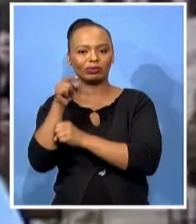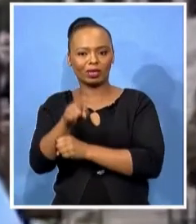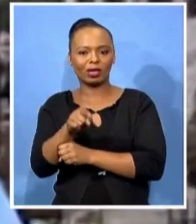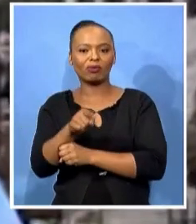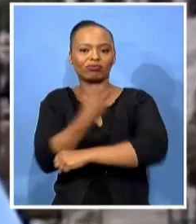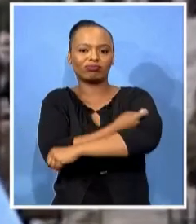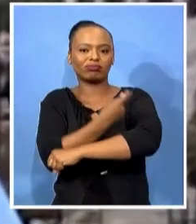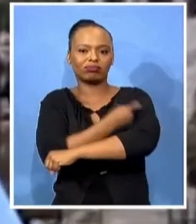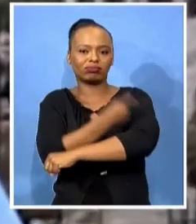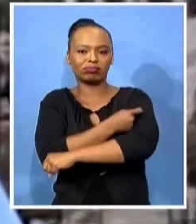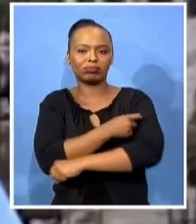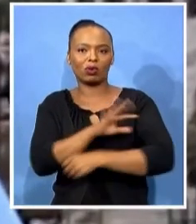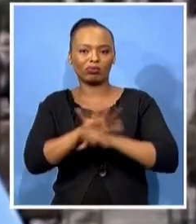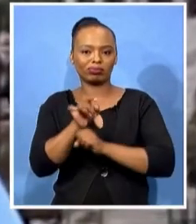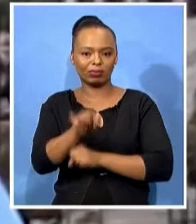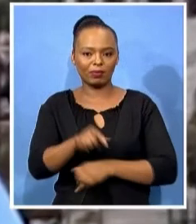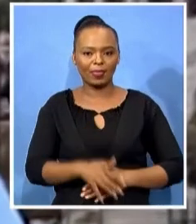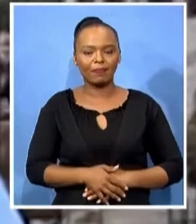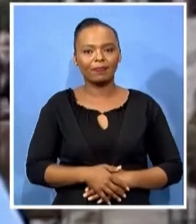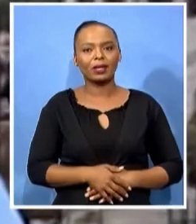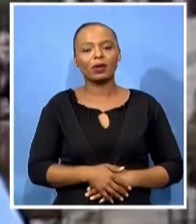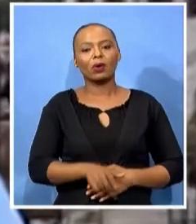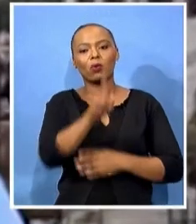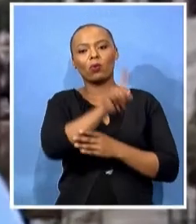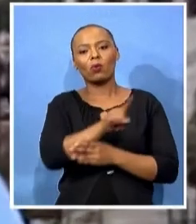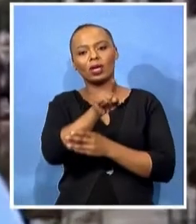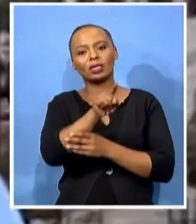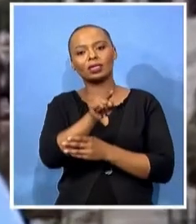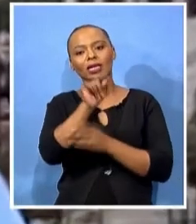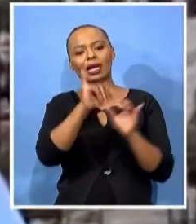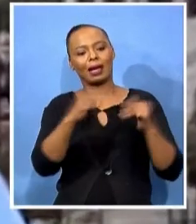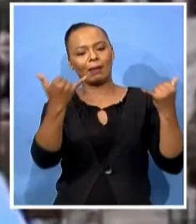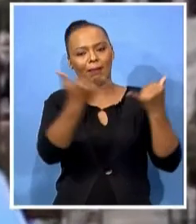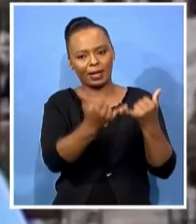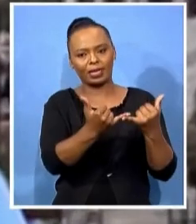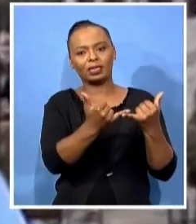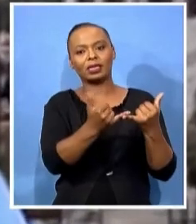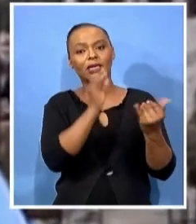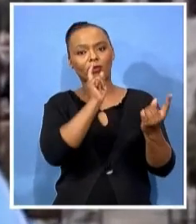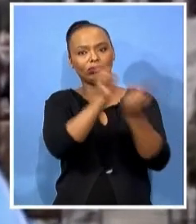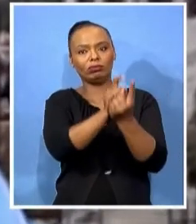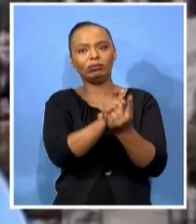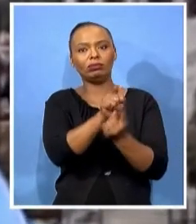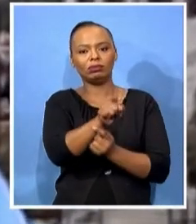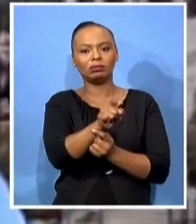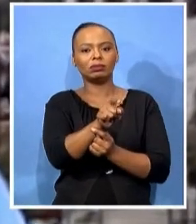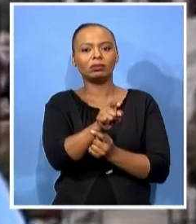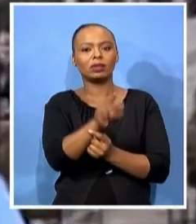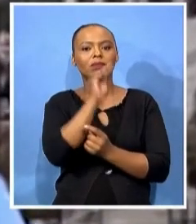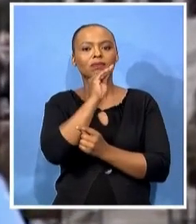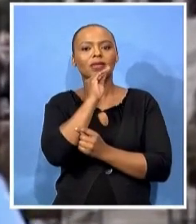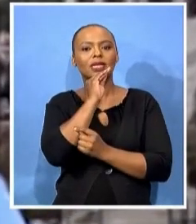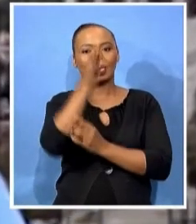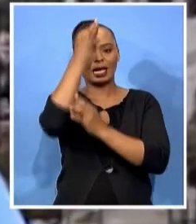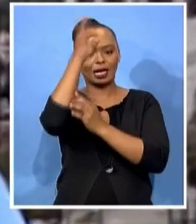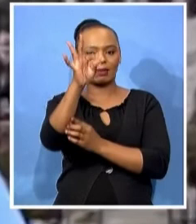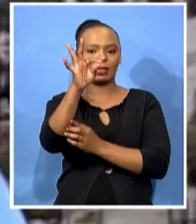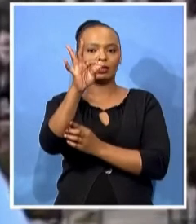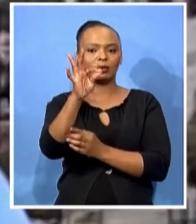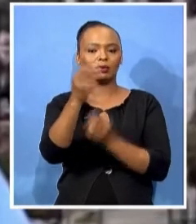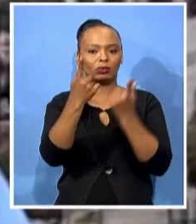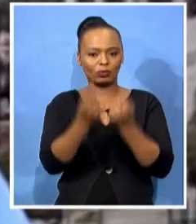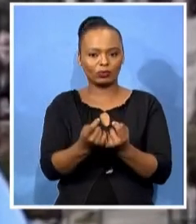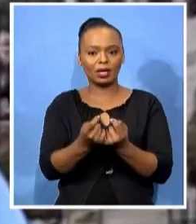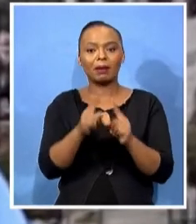meeting with one company that had reached out to the government weeks before. The Deputy Director General for Health, Dr. Alban